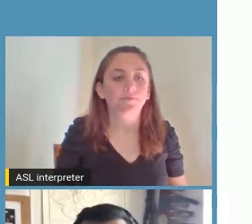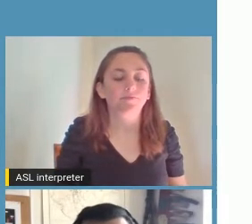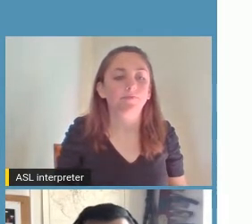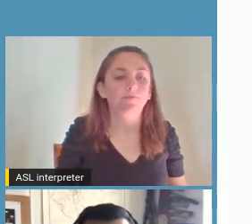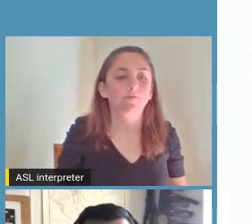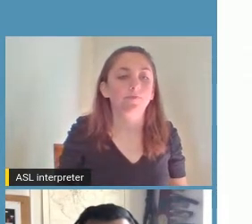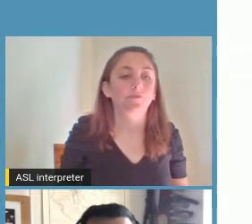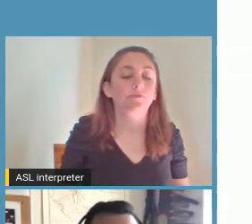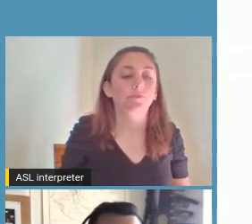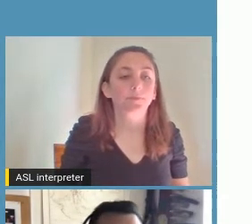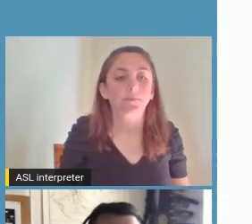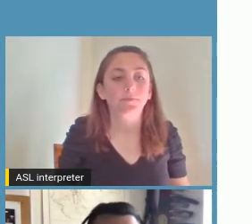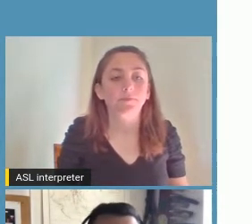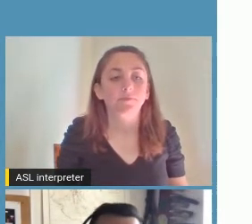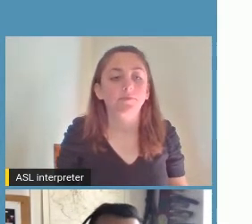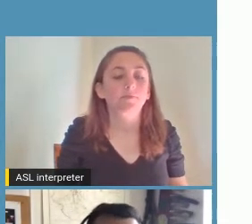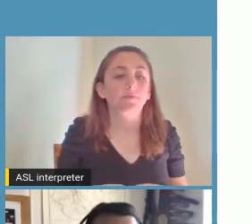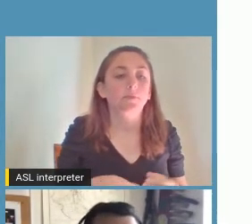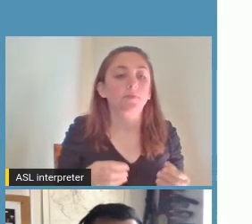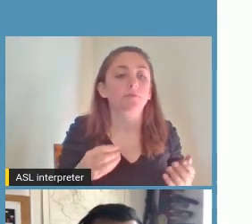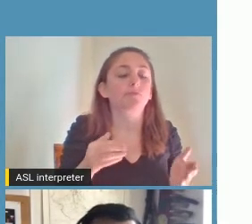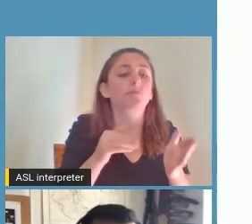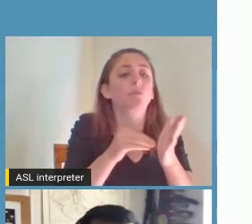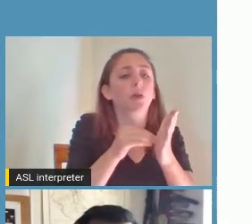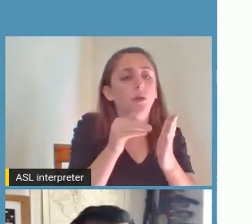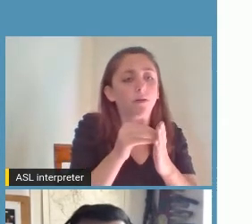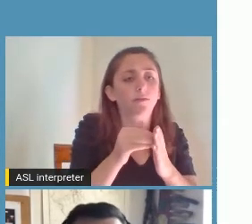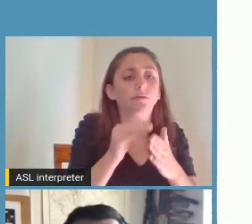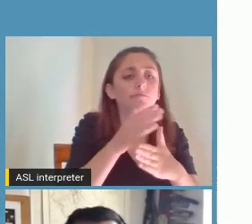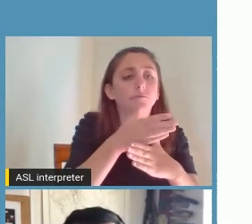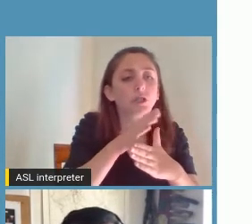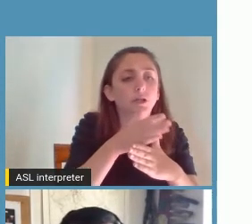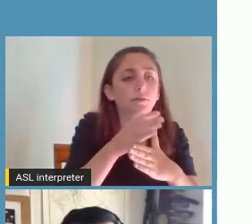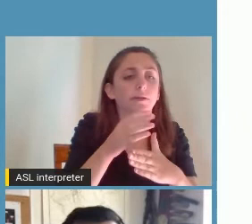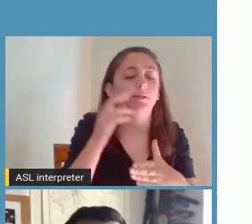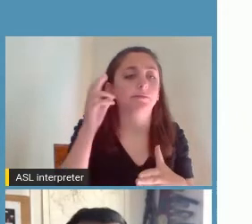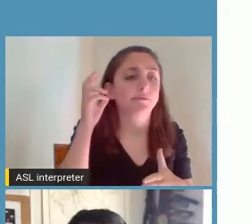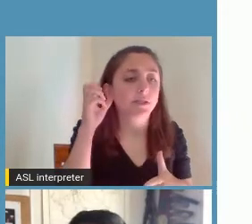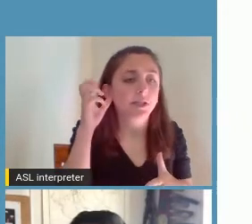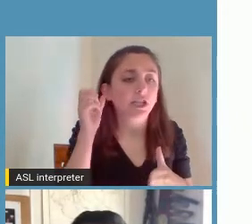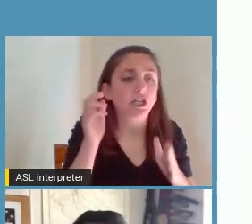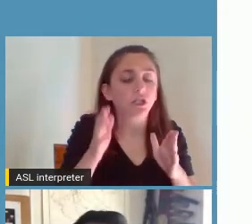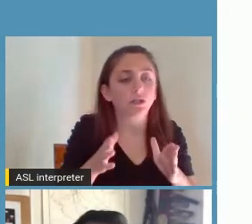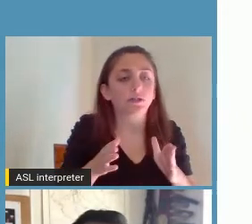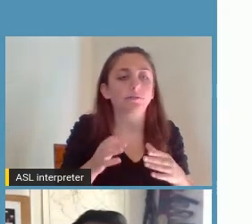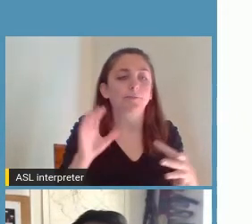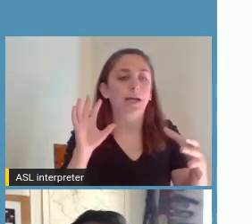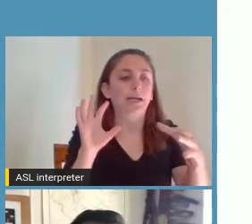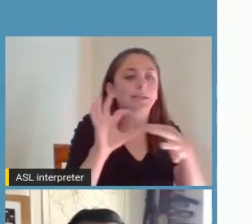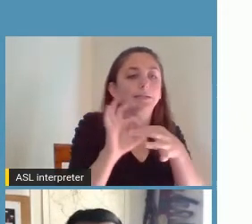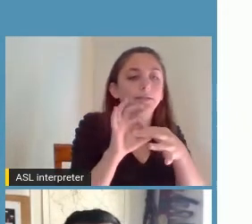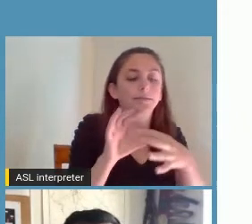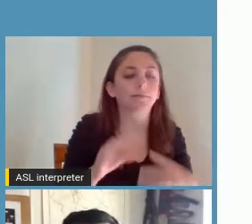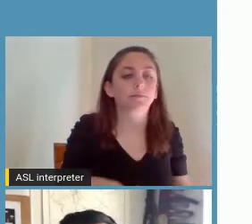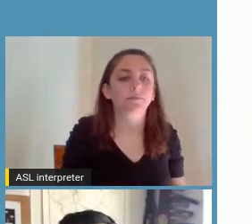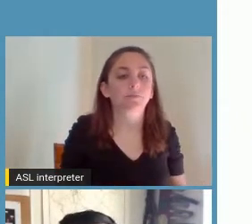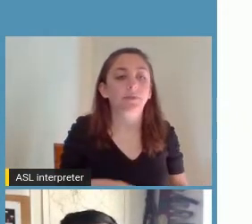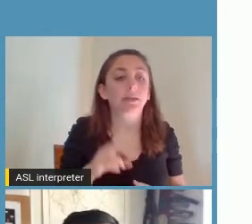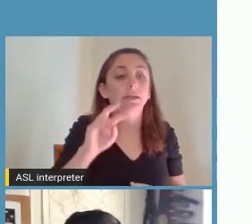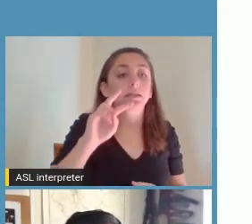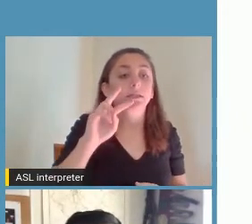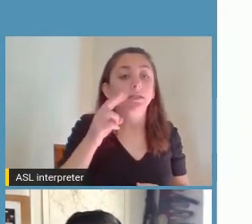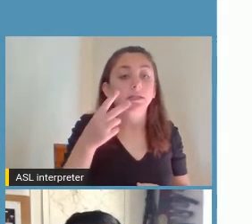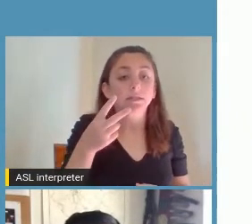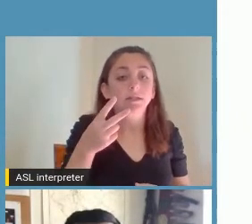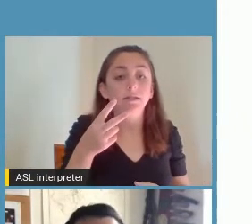person that they're listening to, often which are shared by the listener as well, to make that personal connection. The second part of